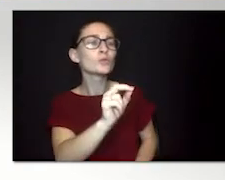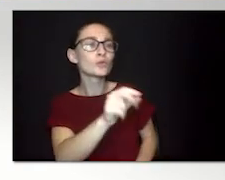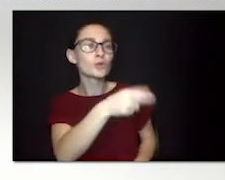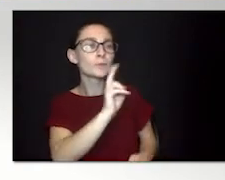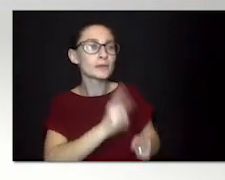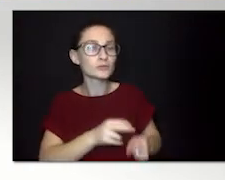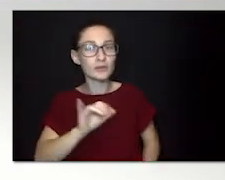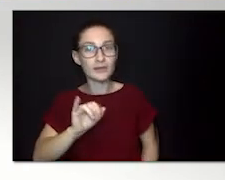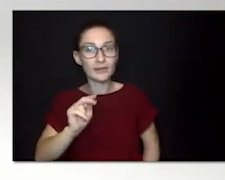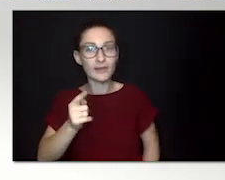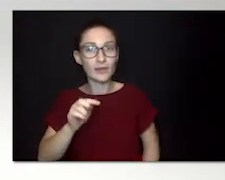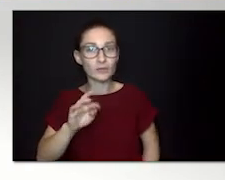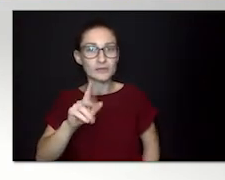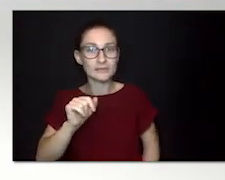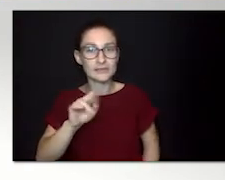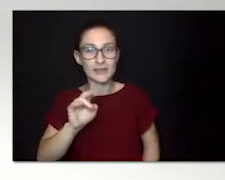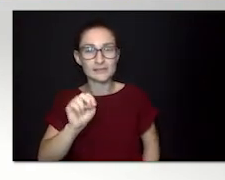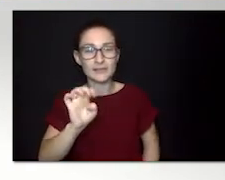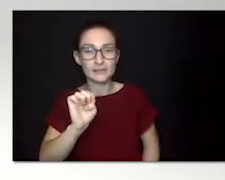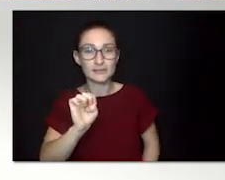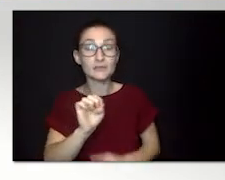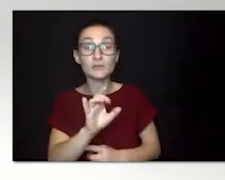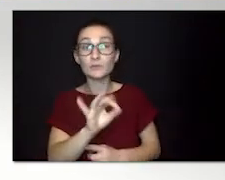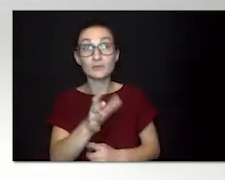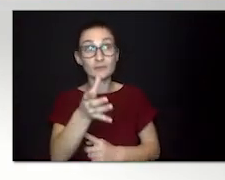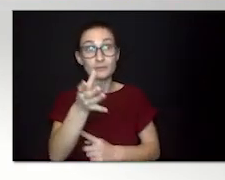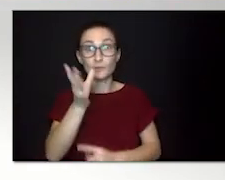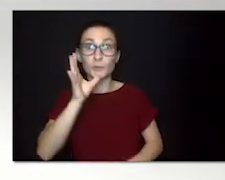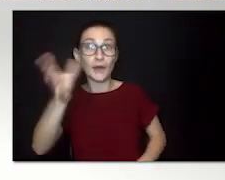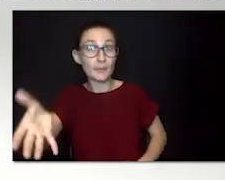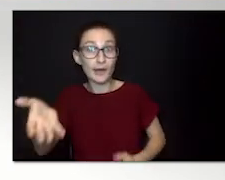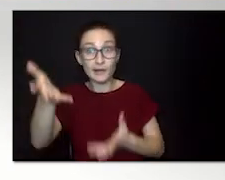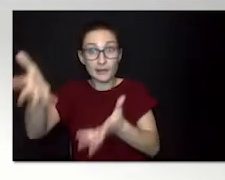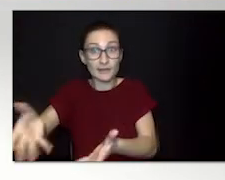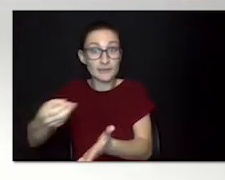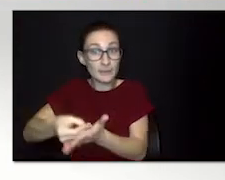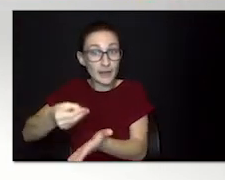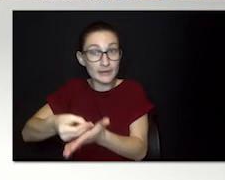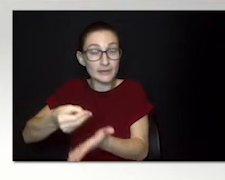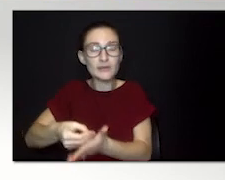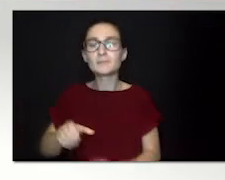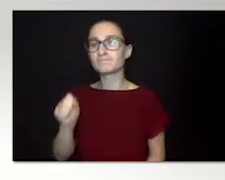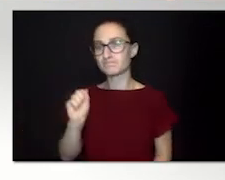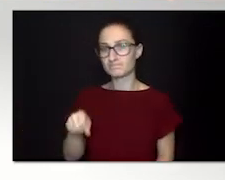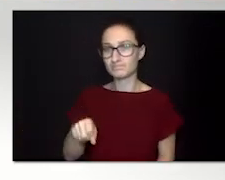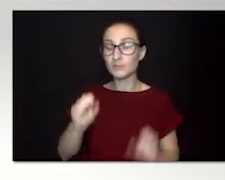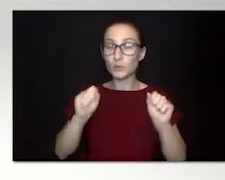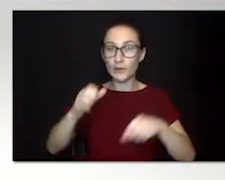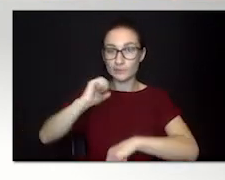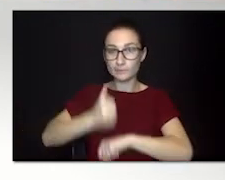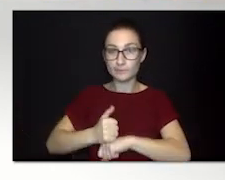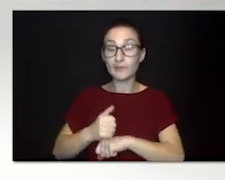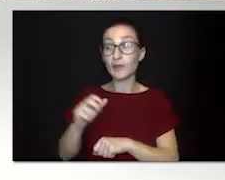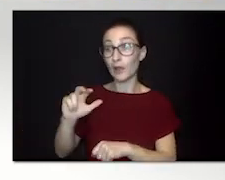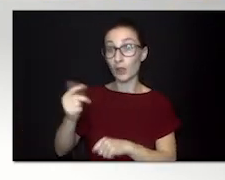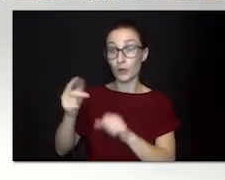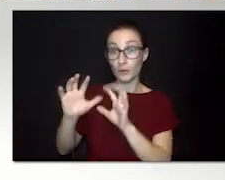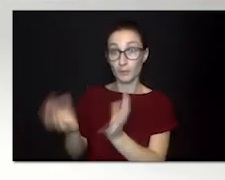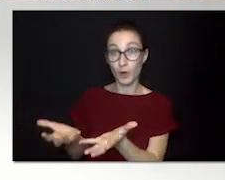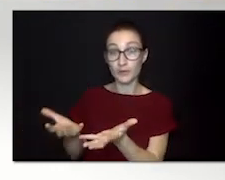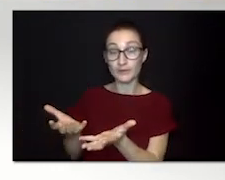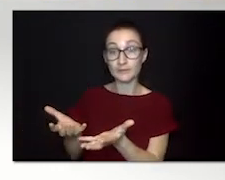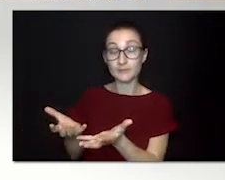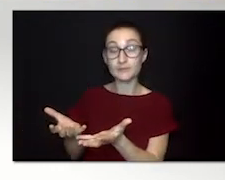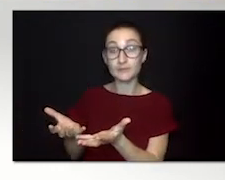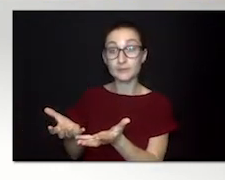inheritance. So I set up a third-party trust, but then grandma leaves them money. Yes, so what can happen is you can set up one third-party trust and